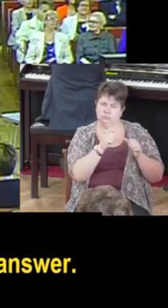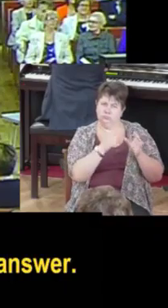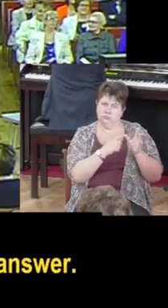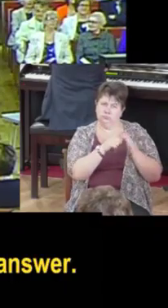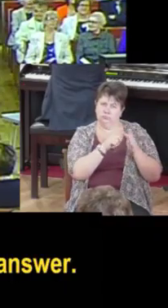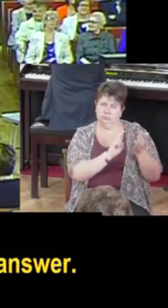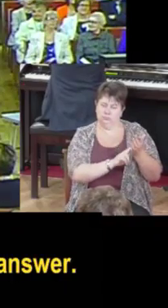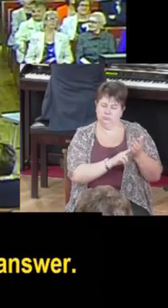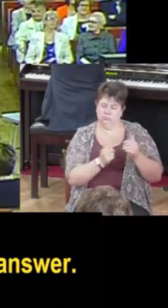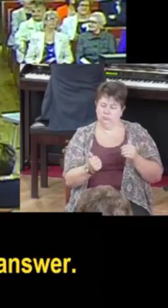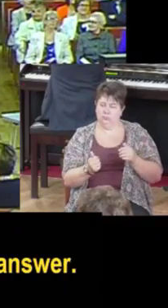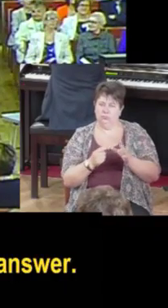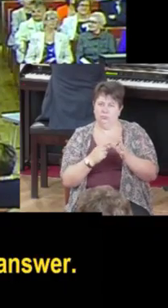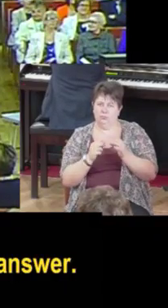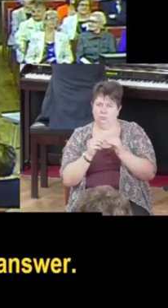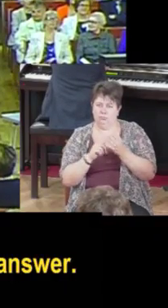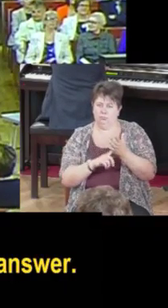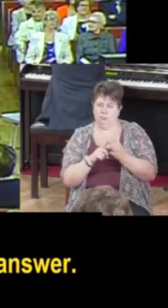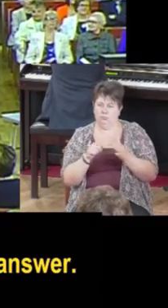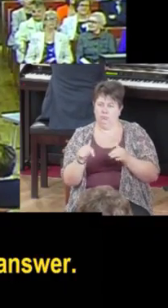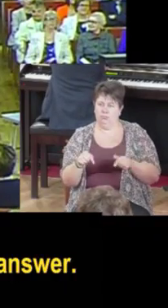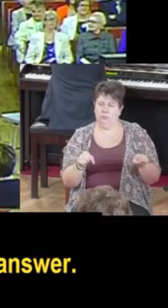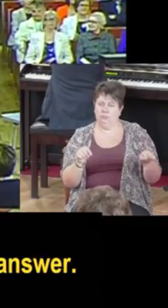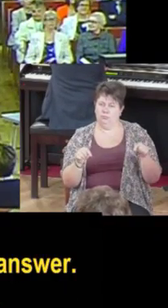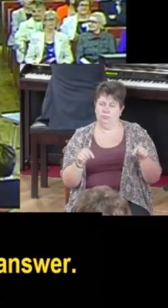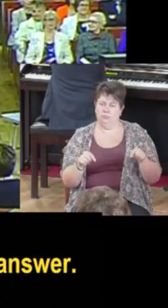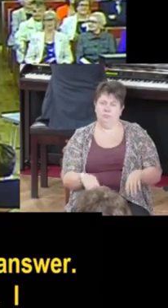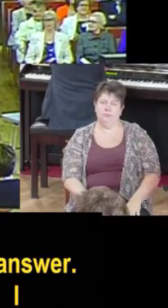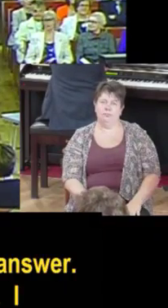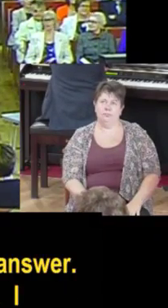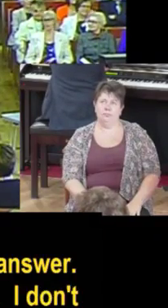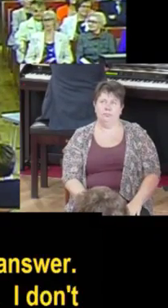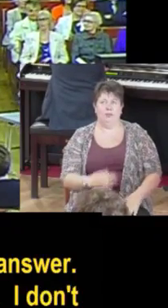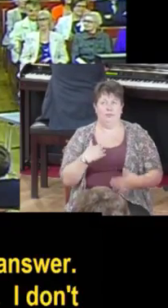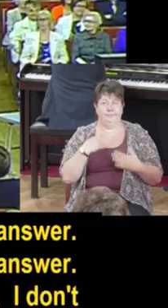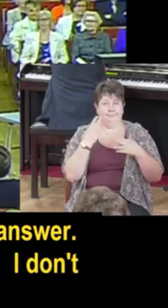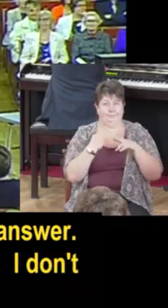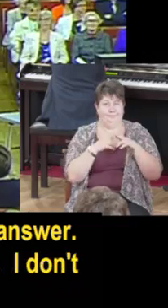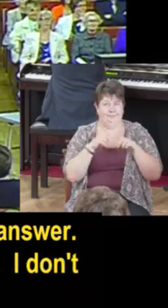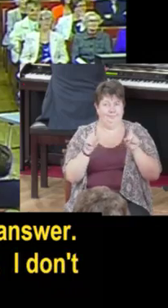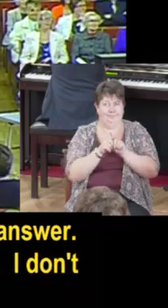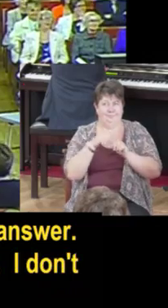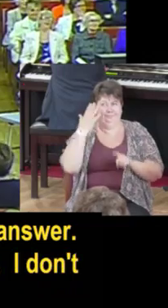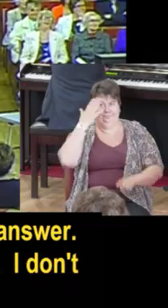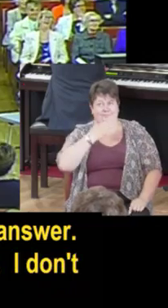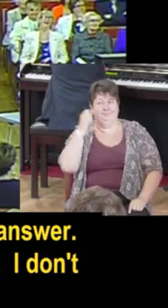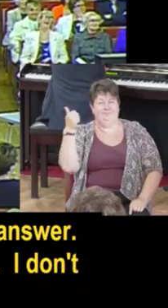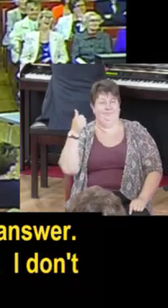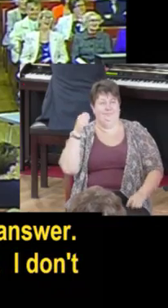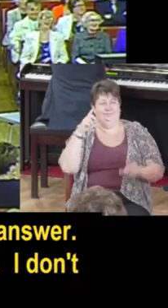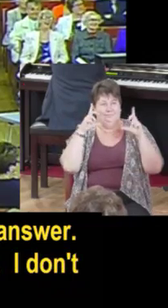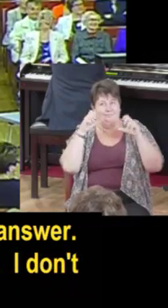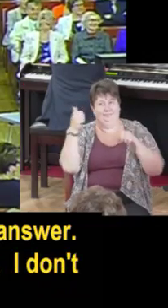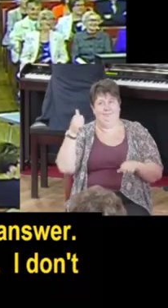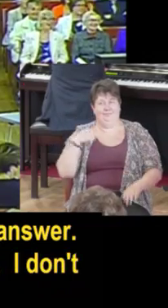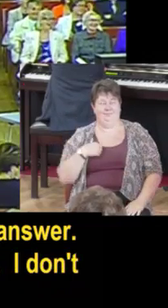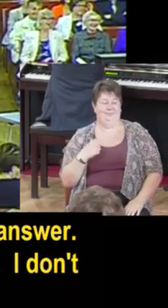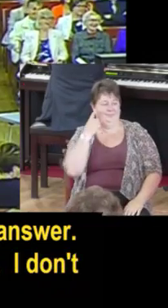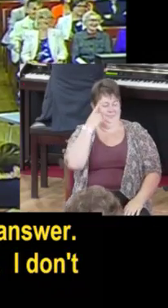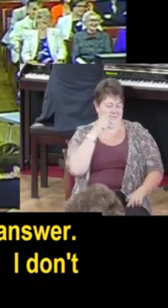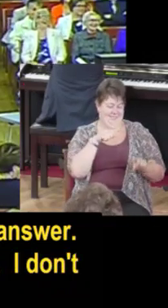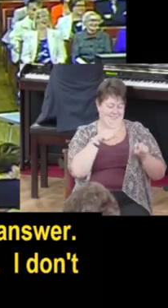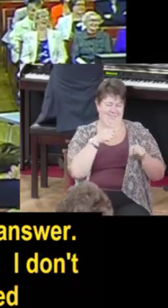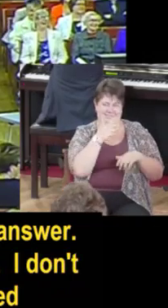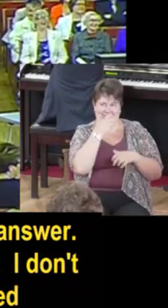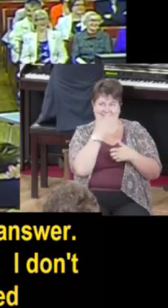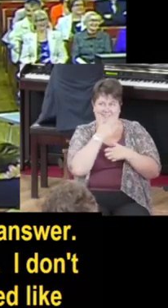Abel. And I don't know that this is what they looked like, but the picture amused me when I saw it. I